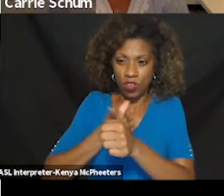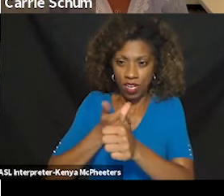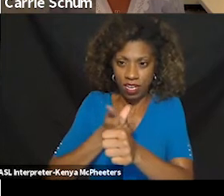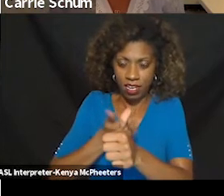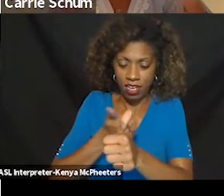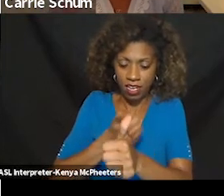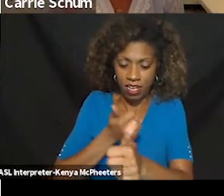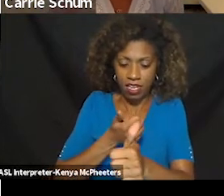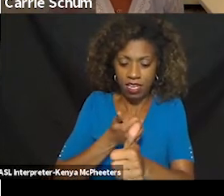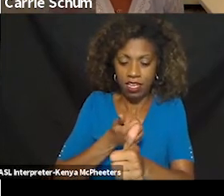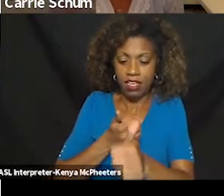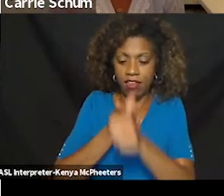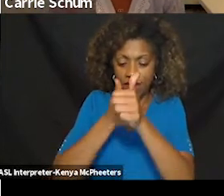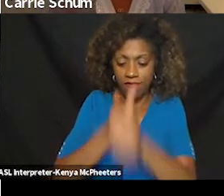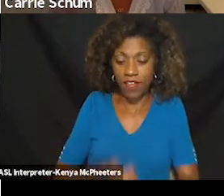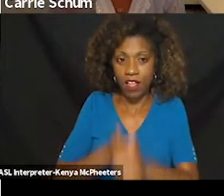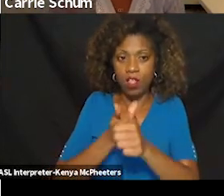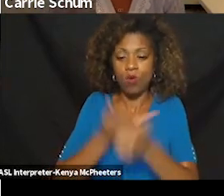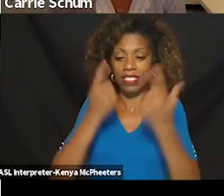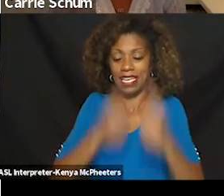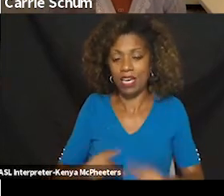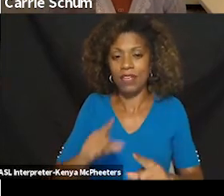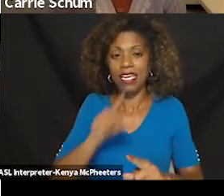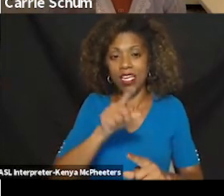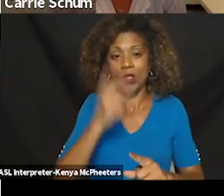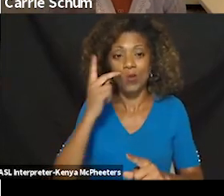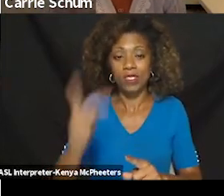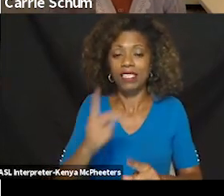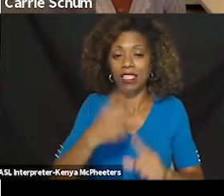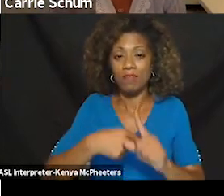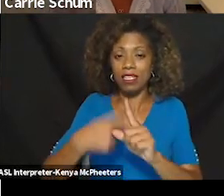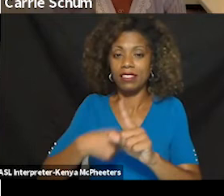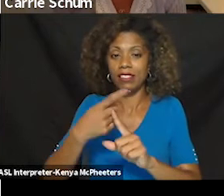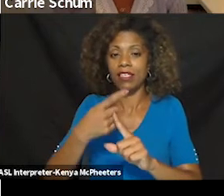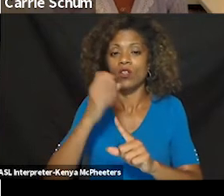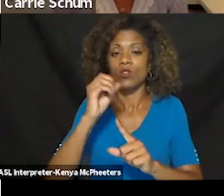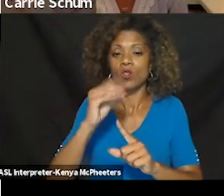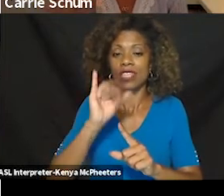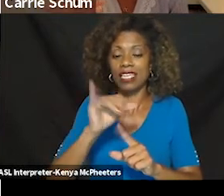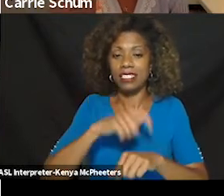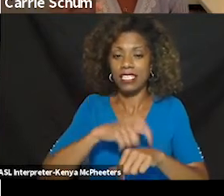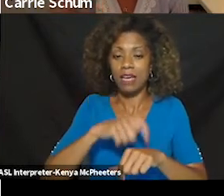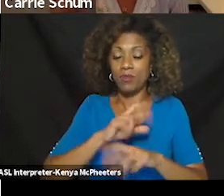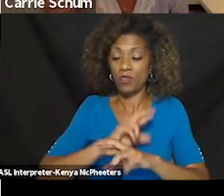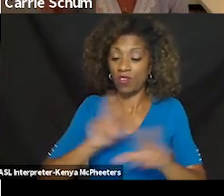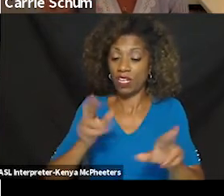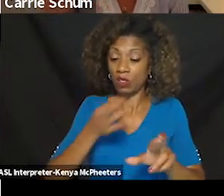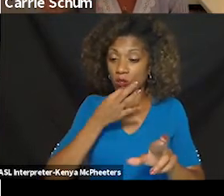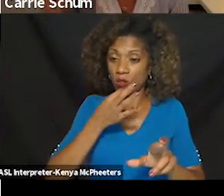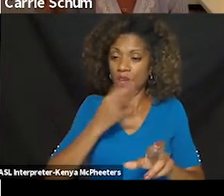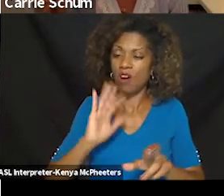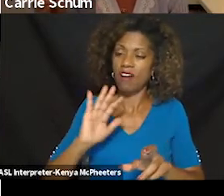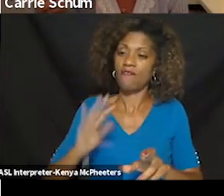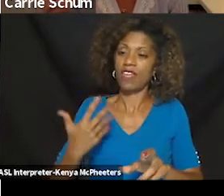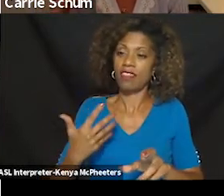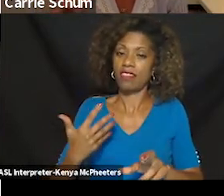the answers to, please put those in the chat and we will do our best to fit them into our instrument, which we're working on right now. And then we double checked it, or got the sort